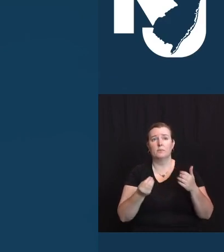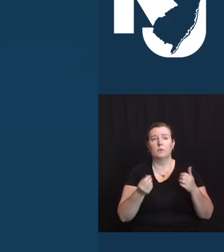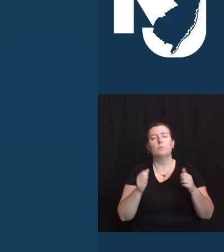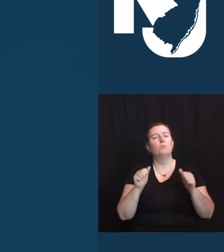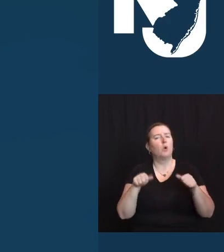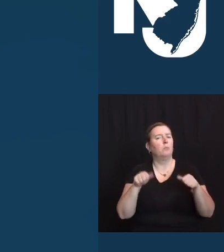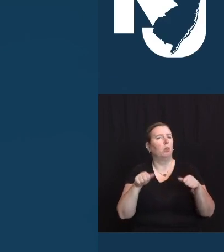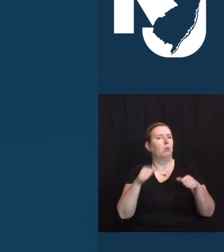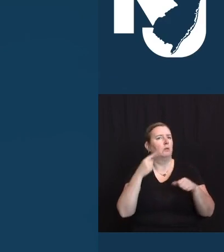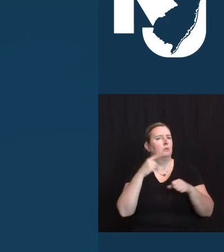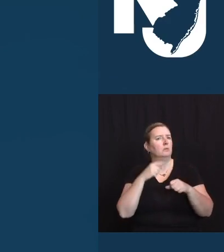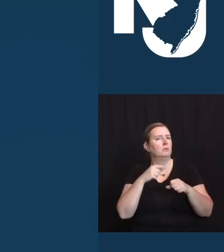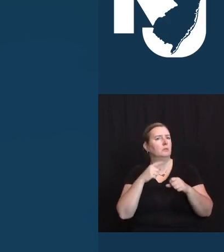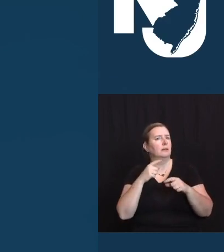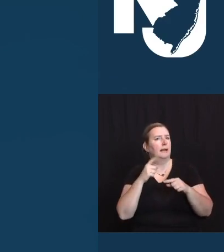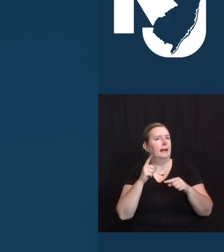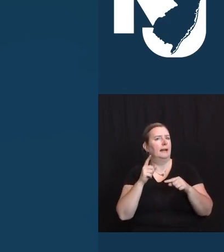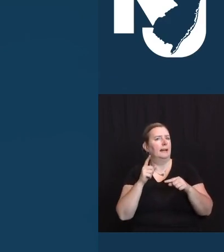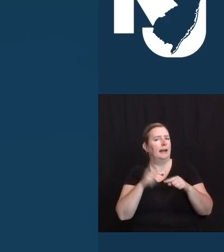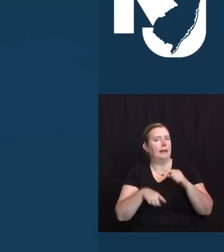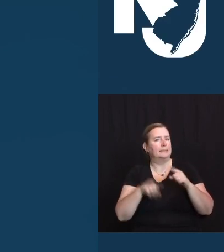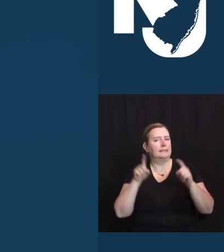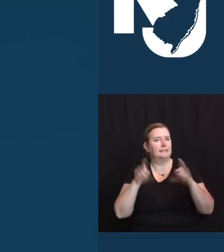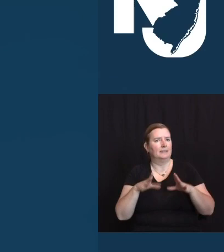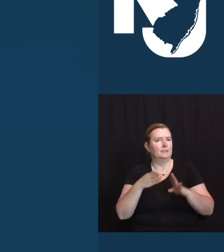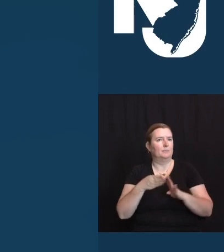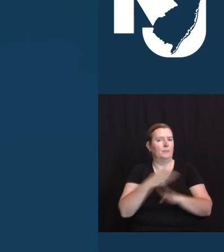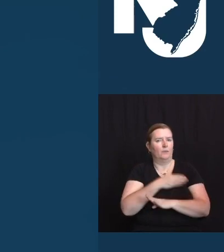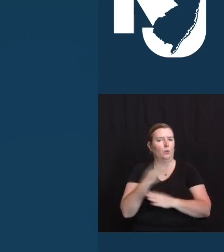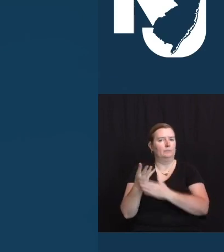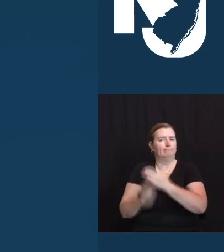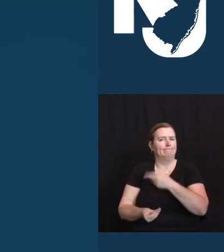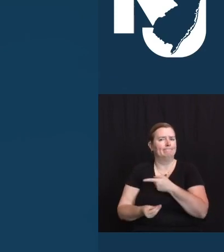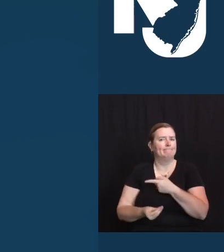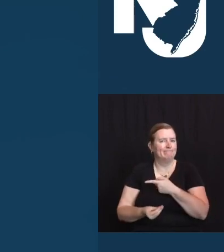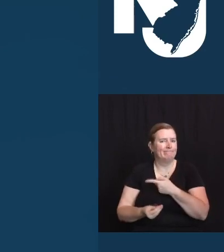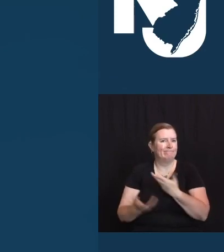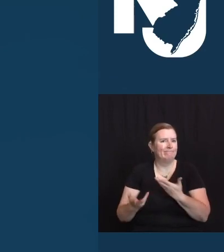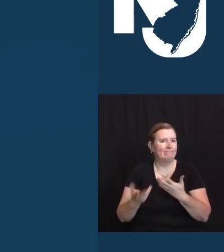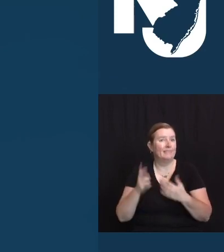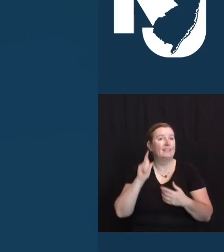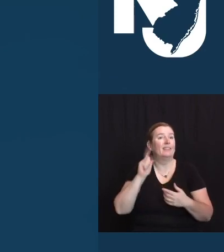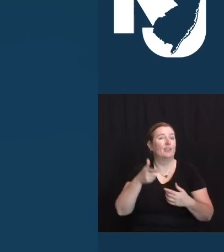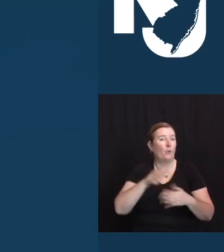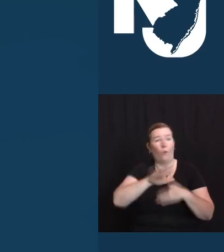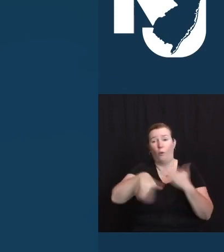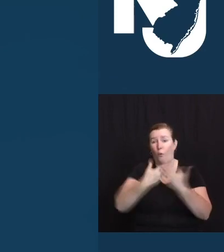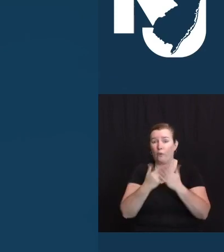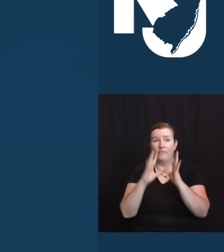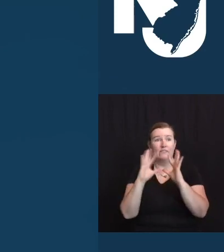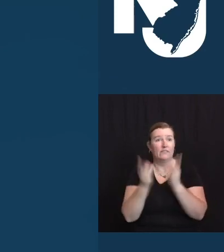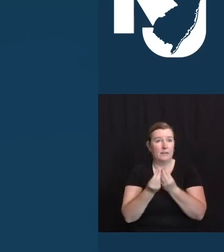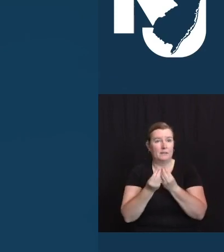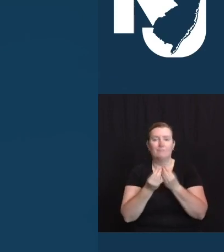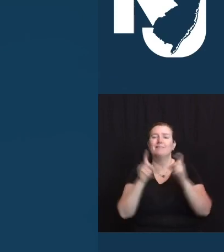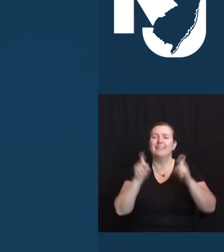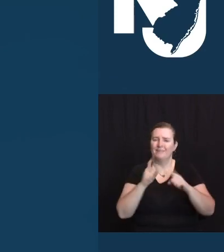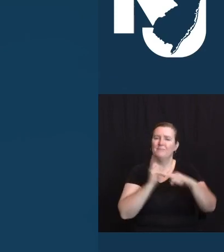receive a test before his passing, and the entire family later tested positive for COVID-19